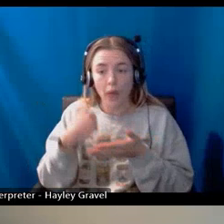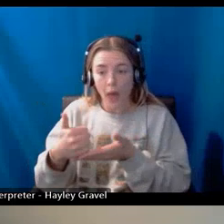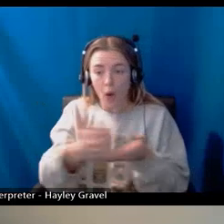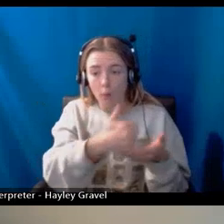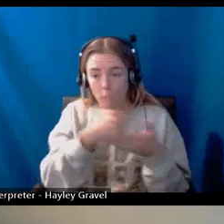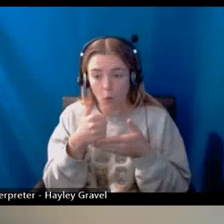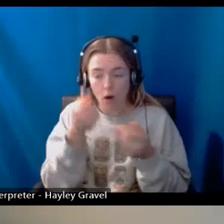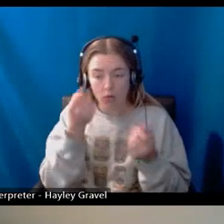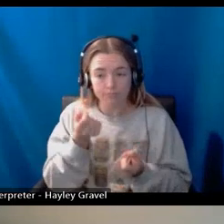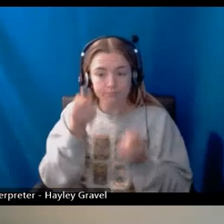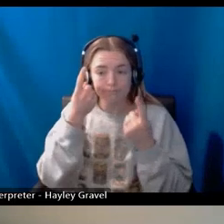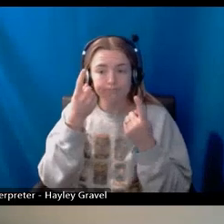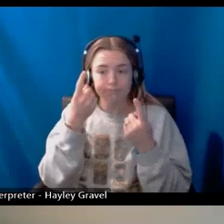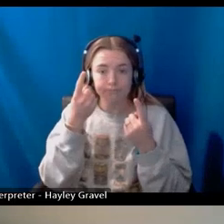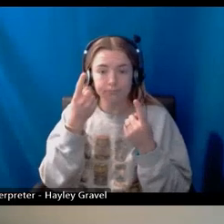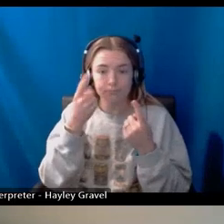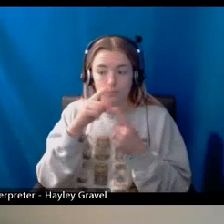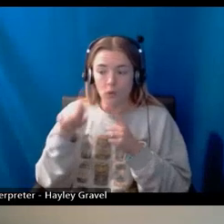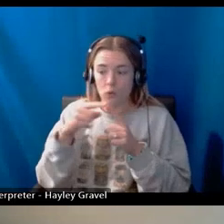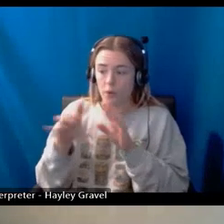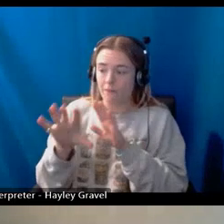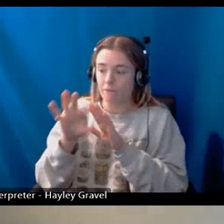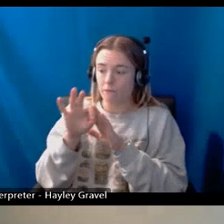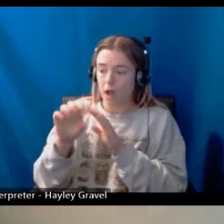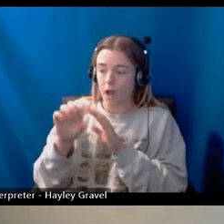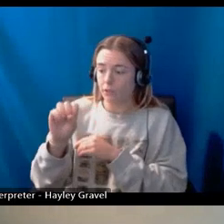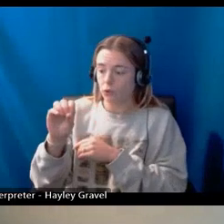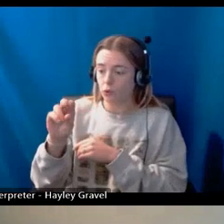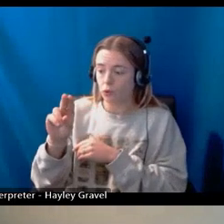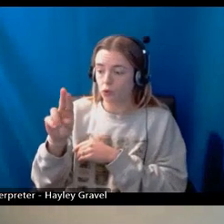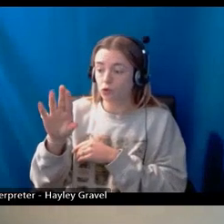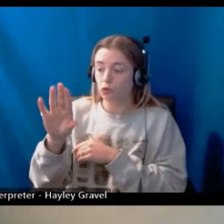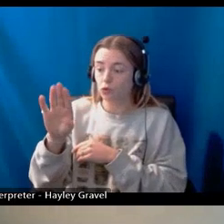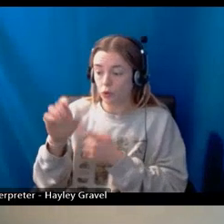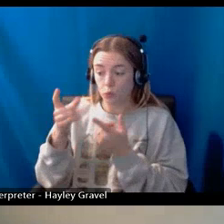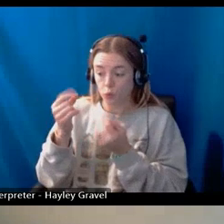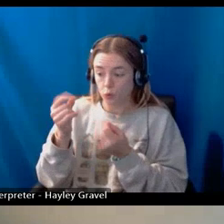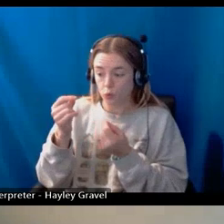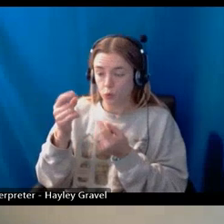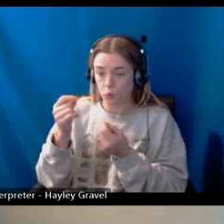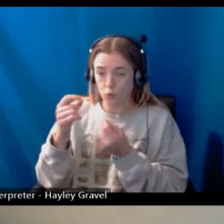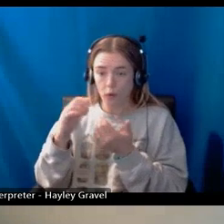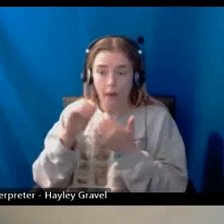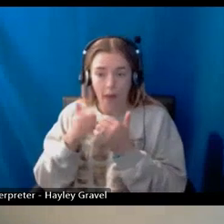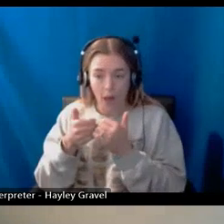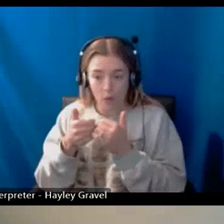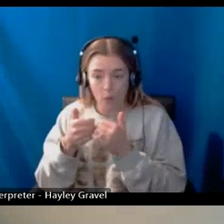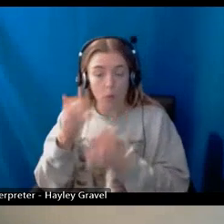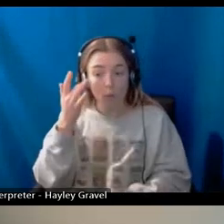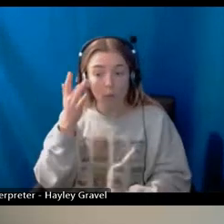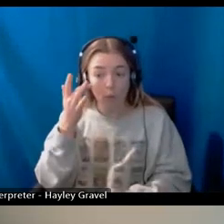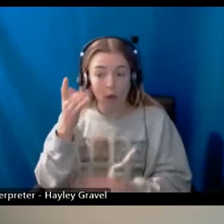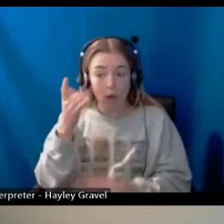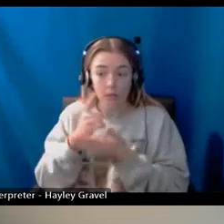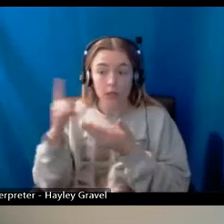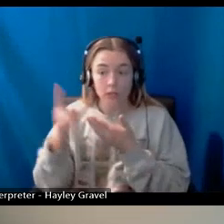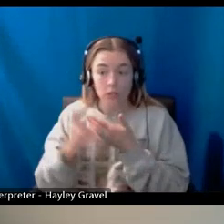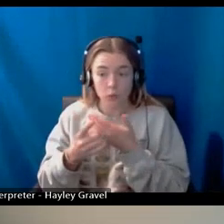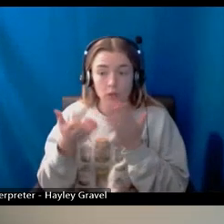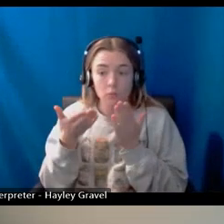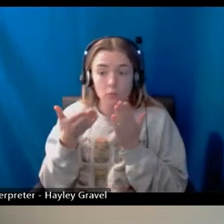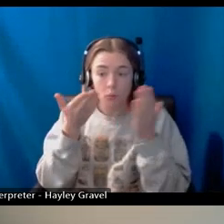of what you need to be doing and how you need to be doing it, okay? Because it's going to come up real quick next week of when your proposal is